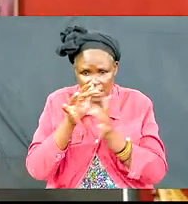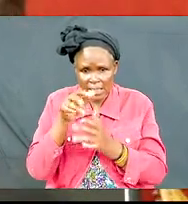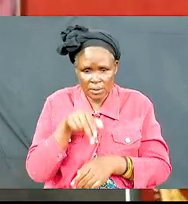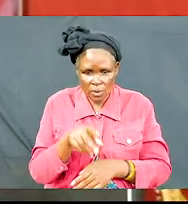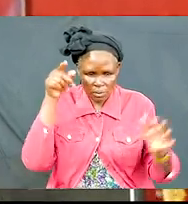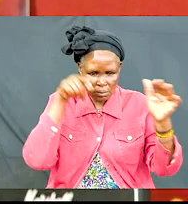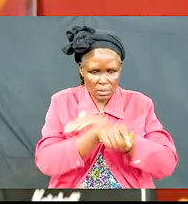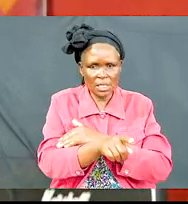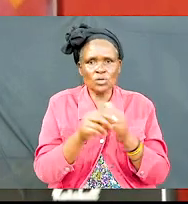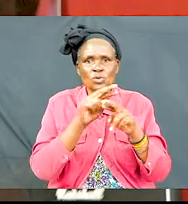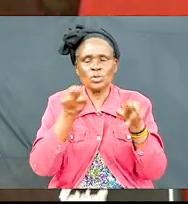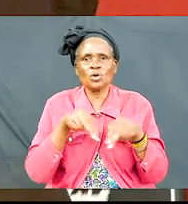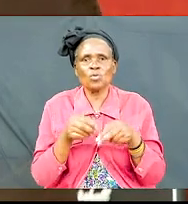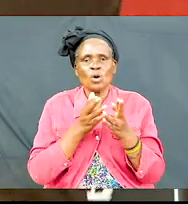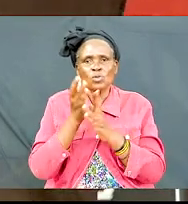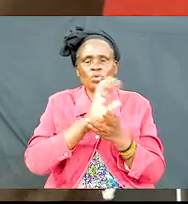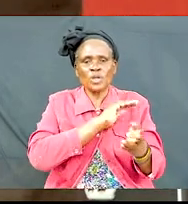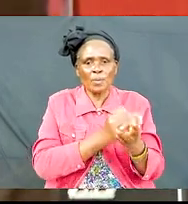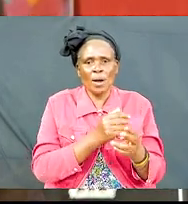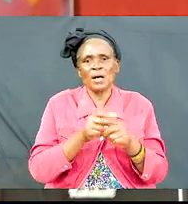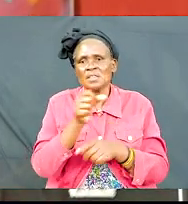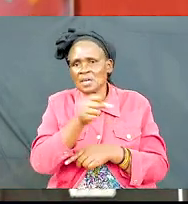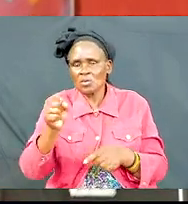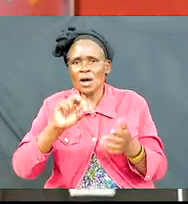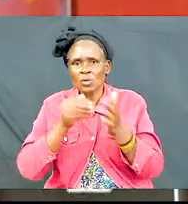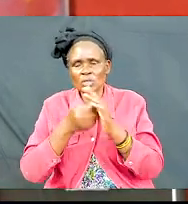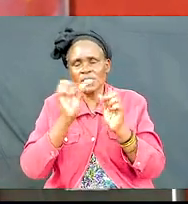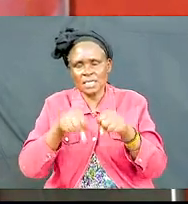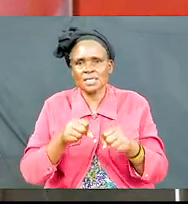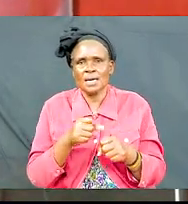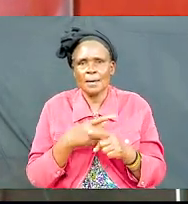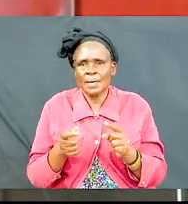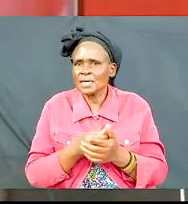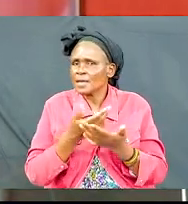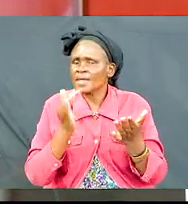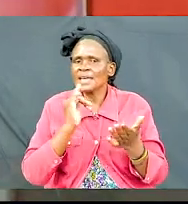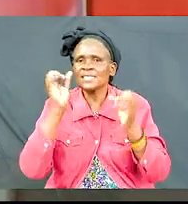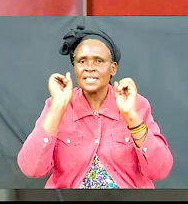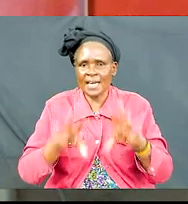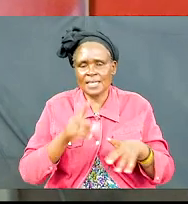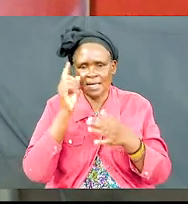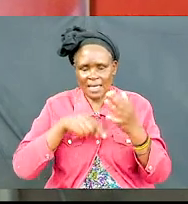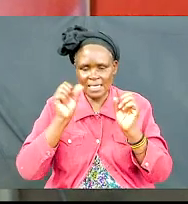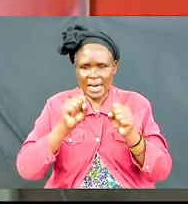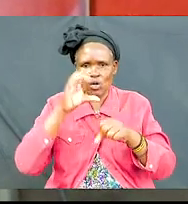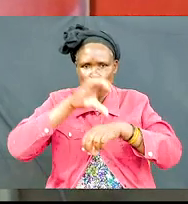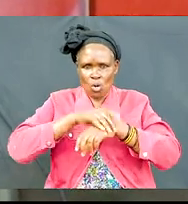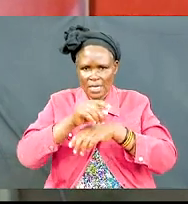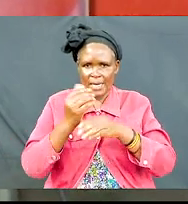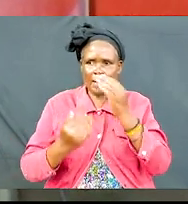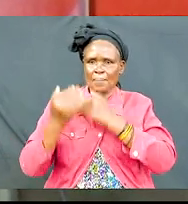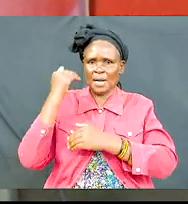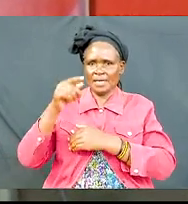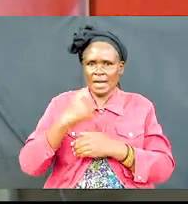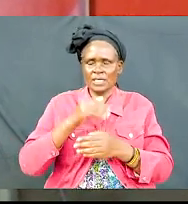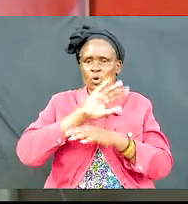through the walls, through the doors that are closed, which basically means there is nothing that can hold him back. He has all